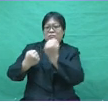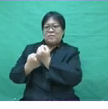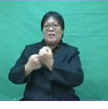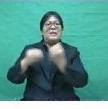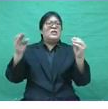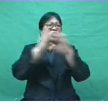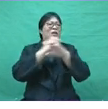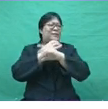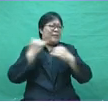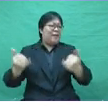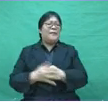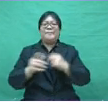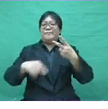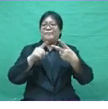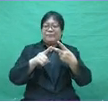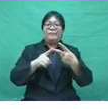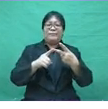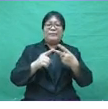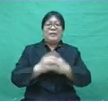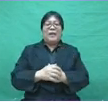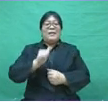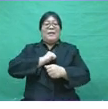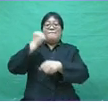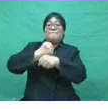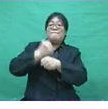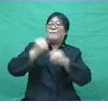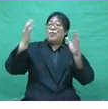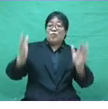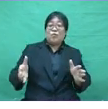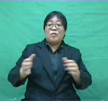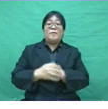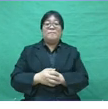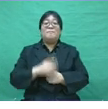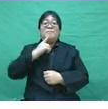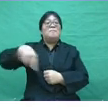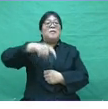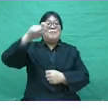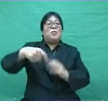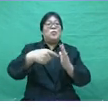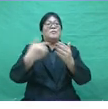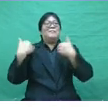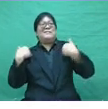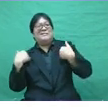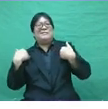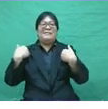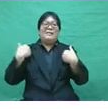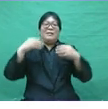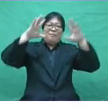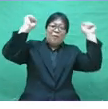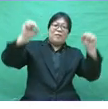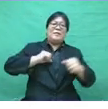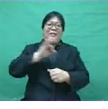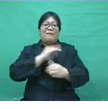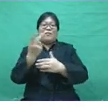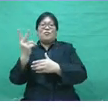challenging. Secondly, the self-employed workers usually need to shoulder both the employer and employee share